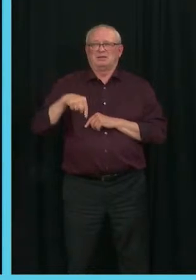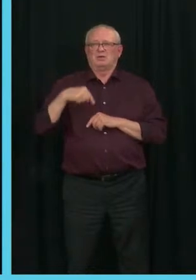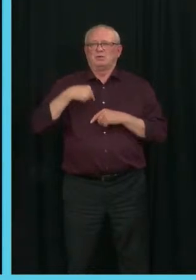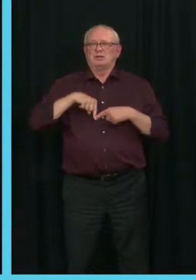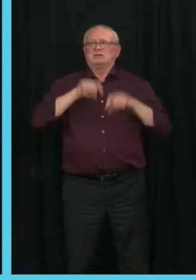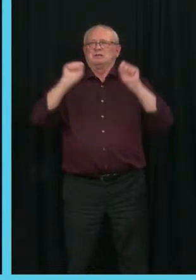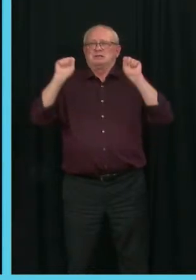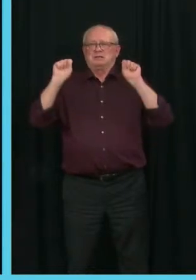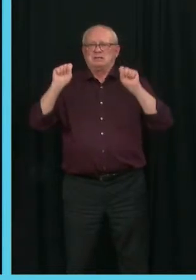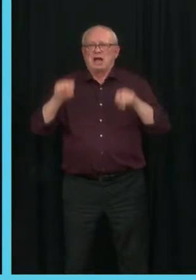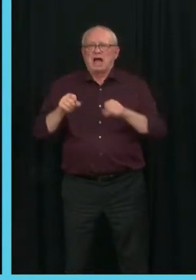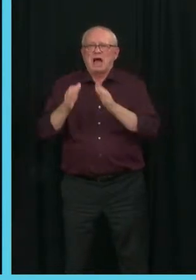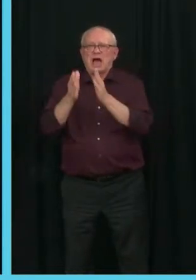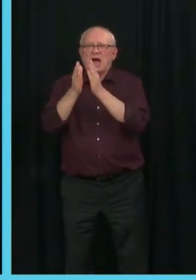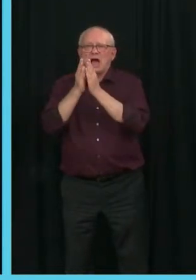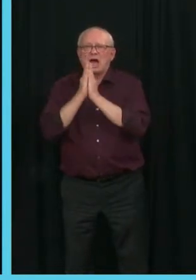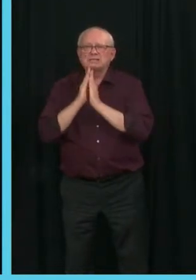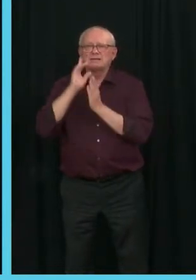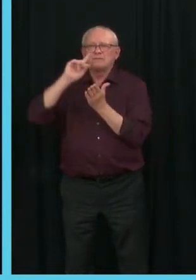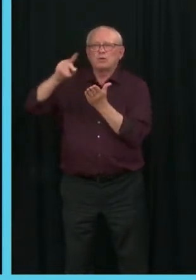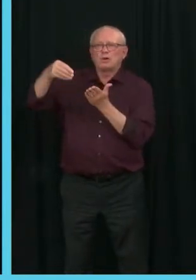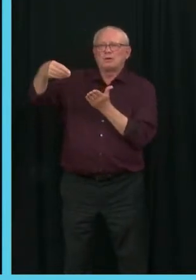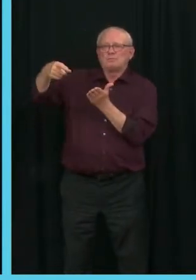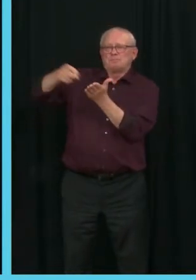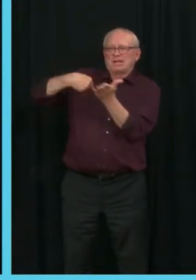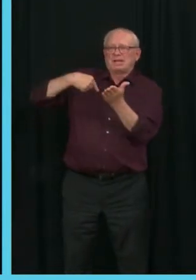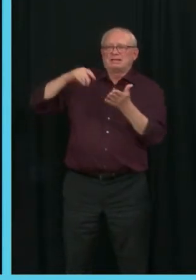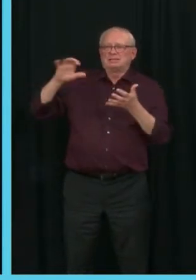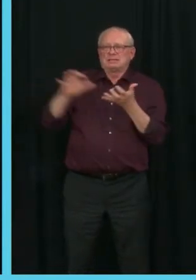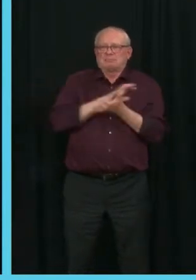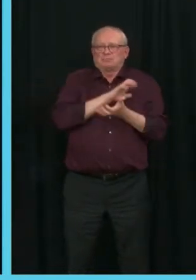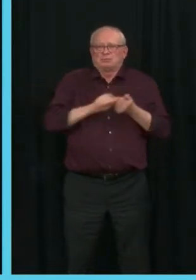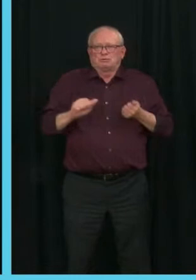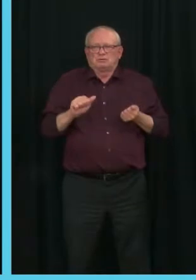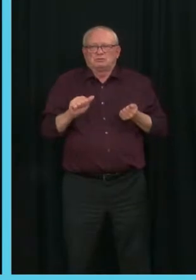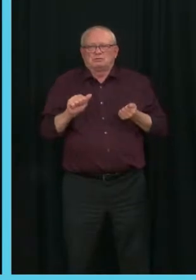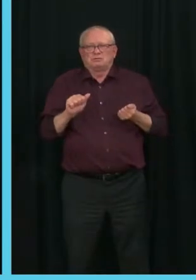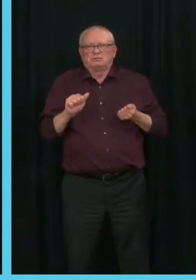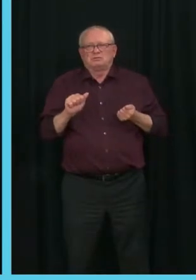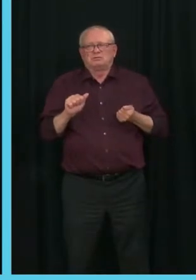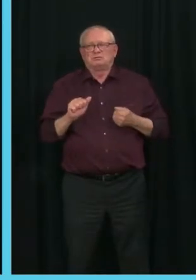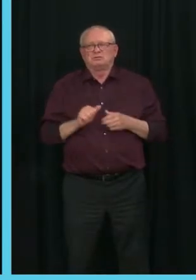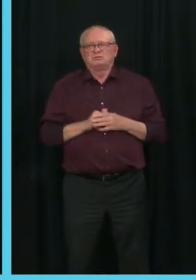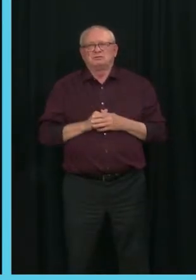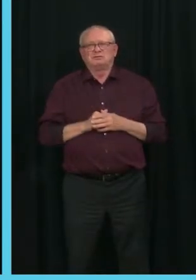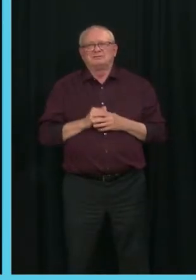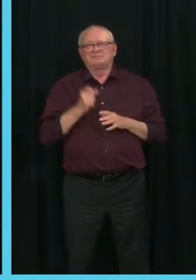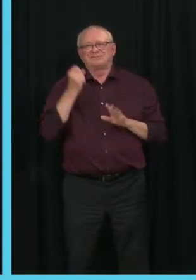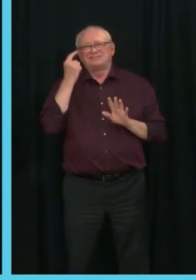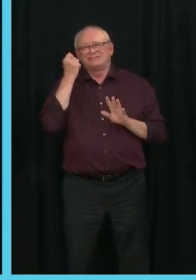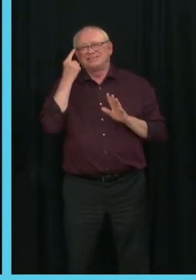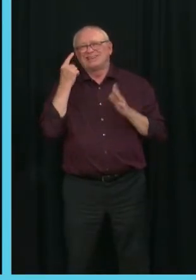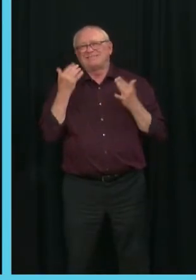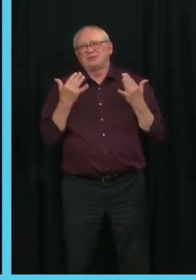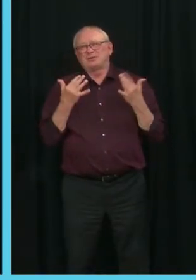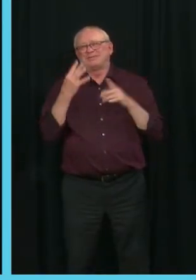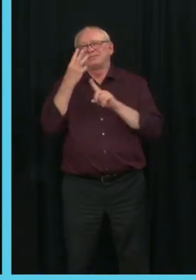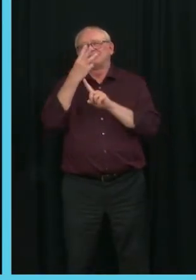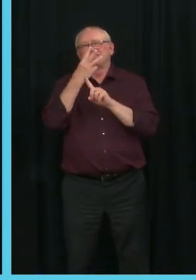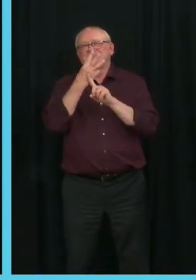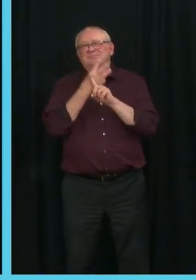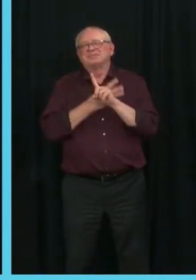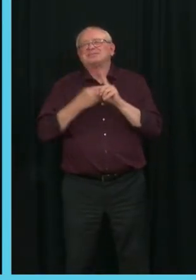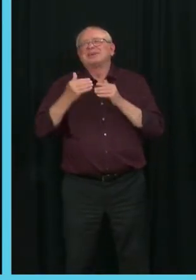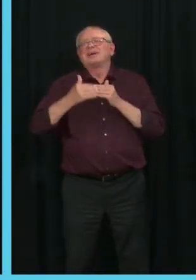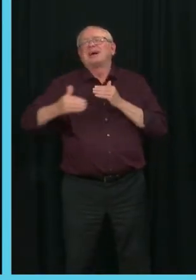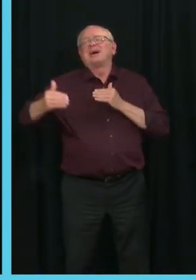a loss of investment, that application cannot be made until 6 months following a